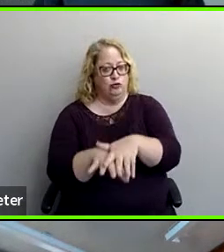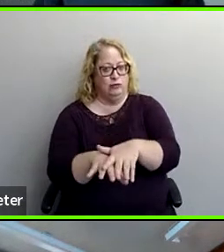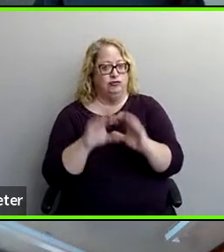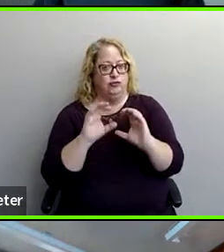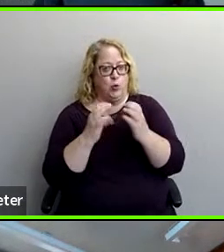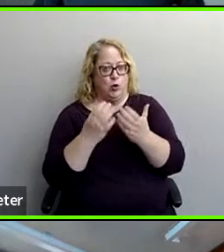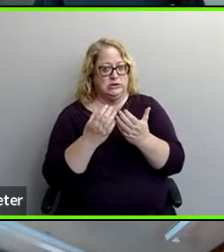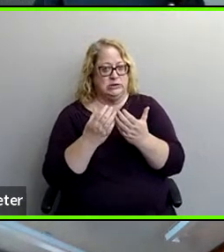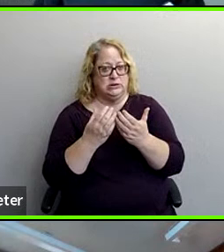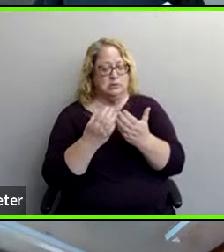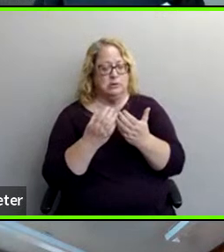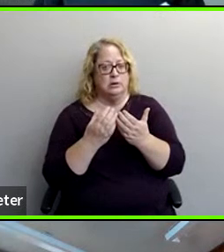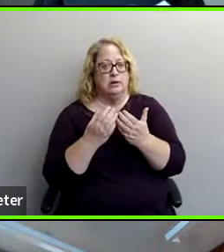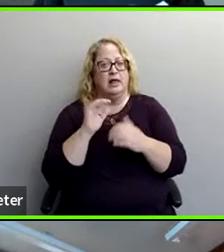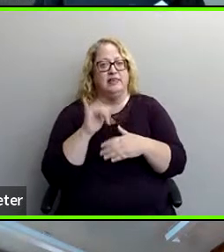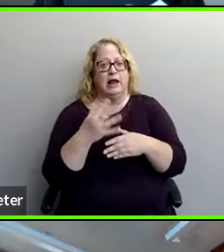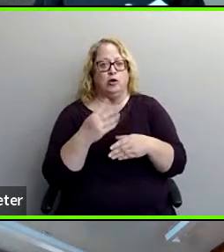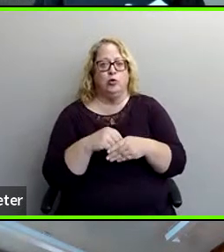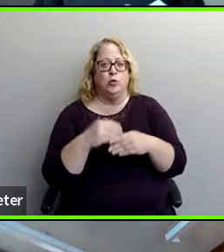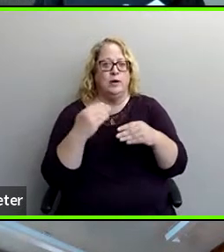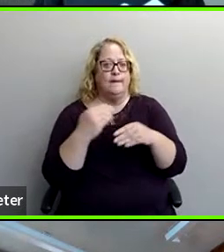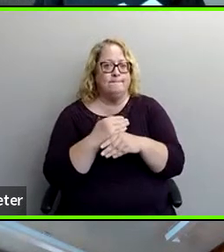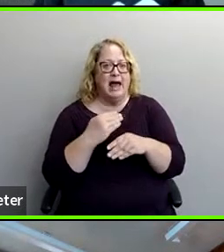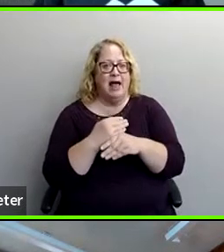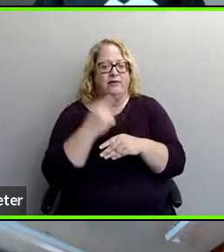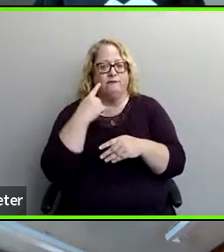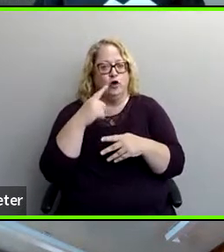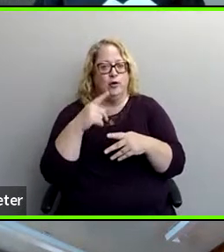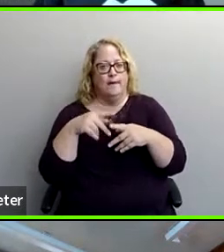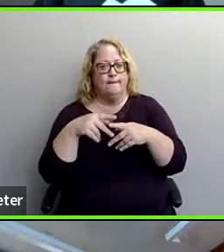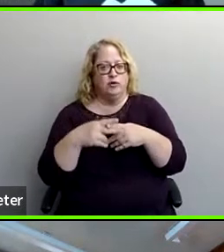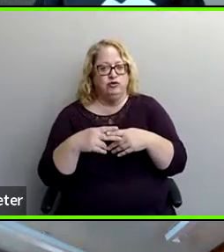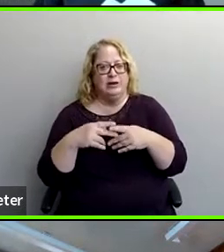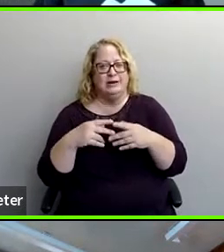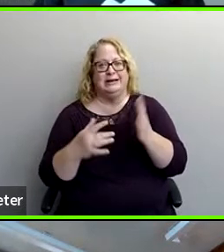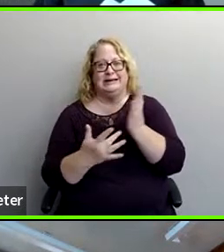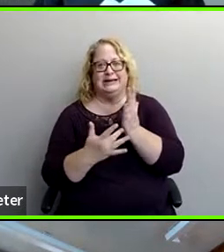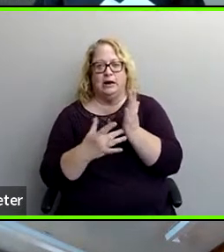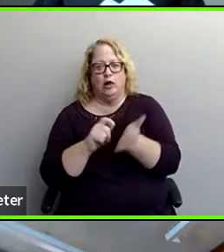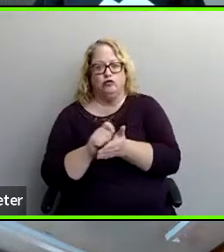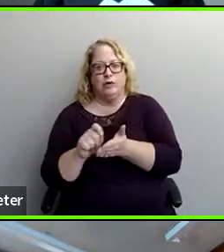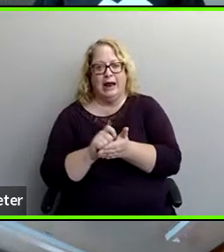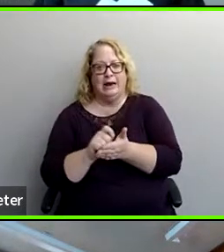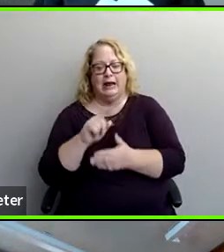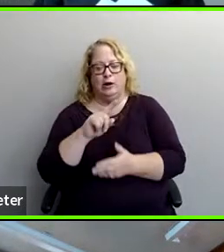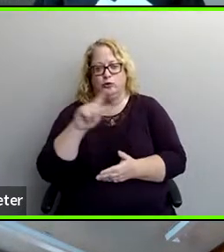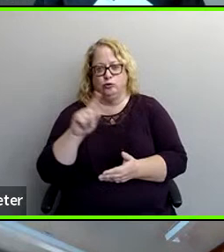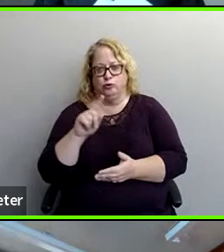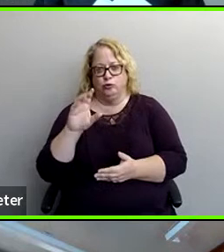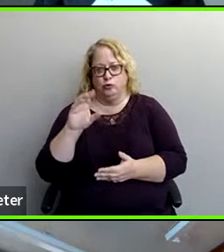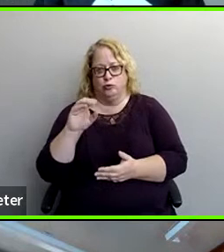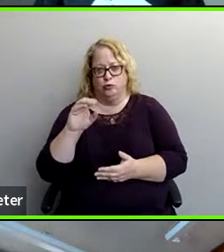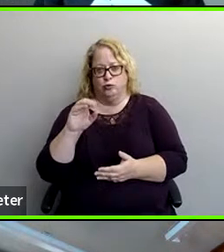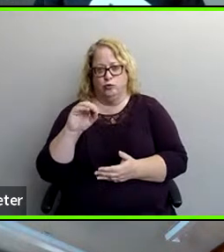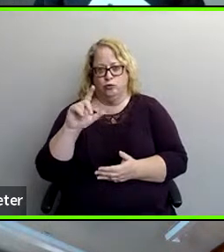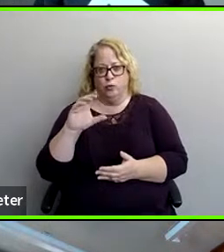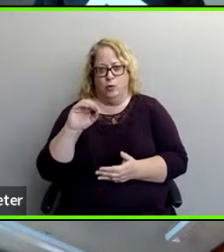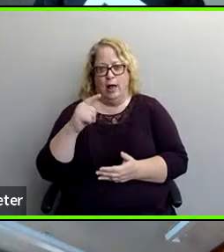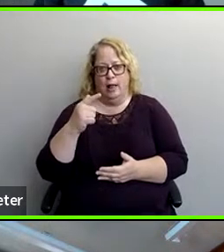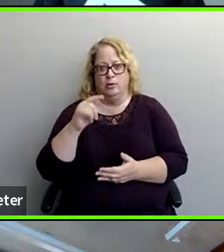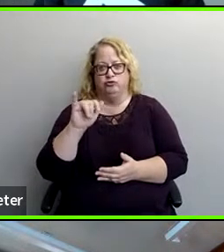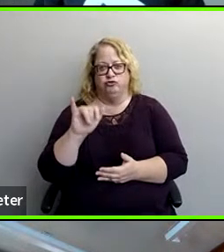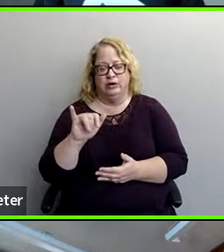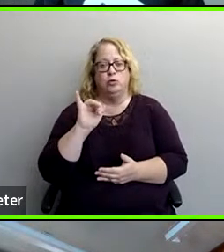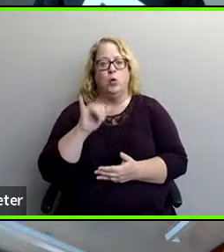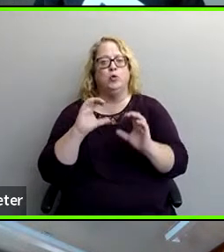courses. So those courses would include math for machining, technical writing, and zoology. So those are